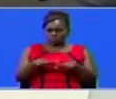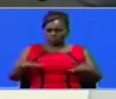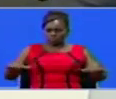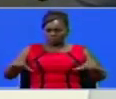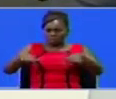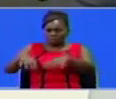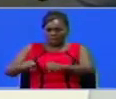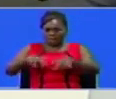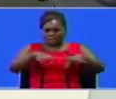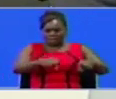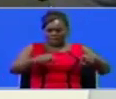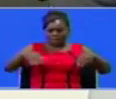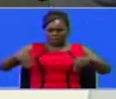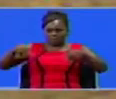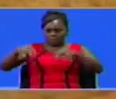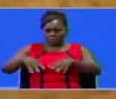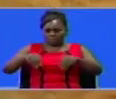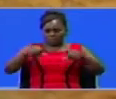Scramble.